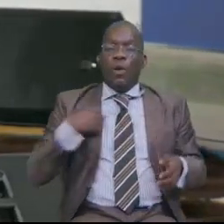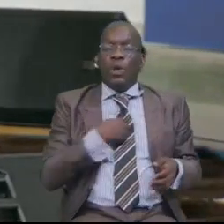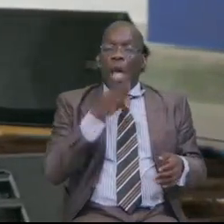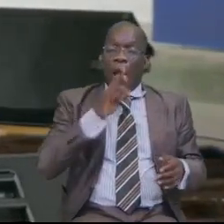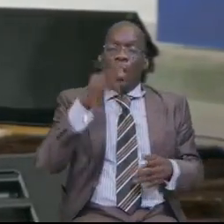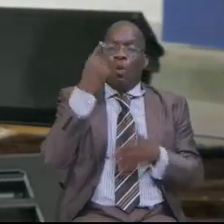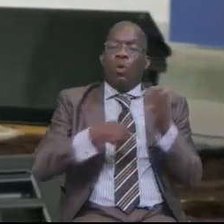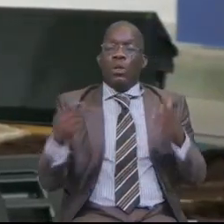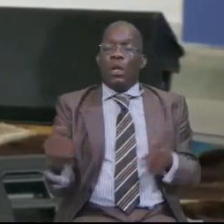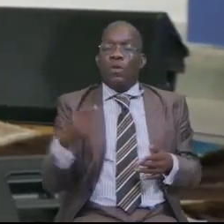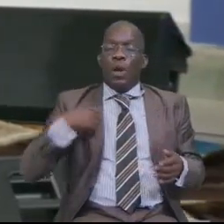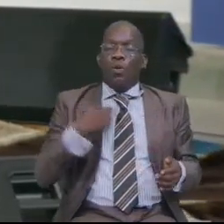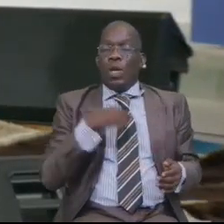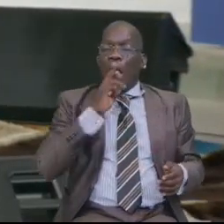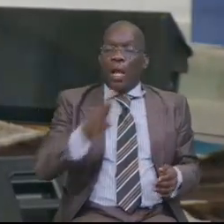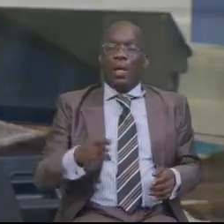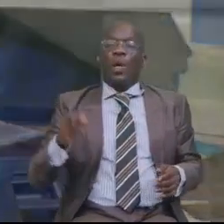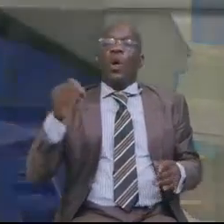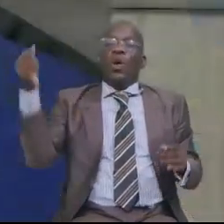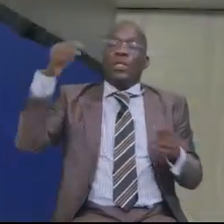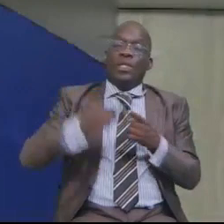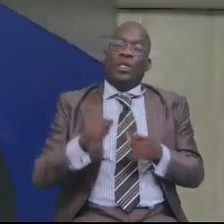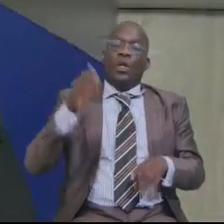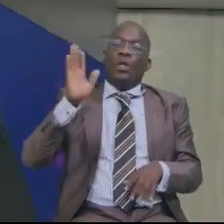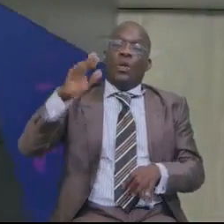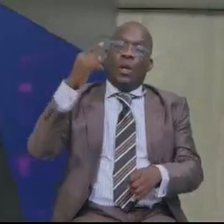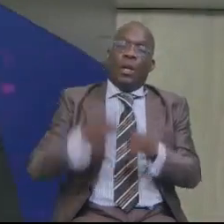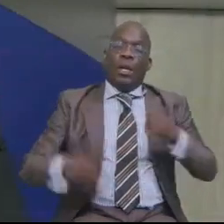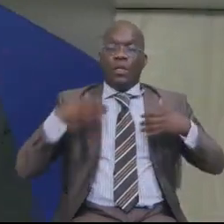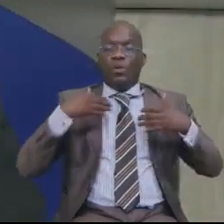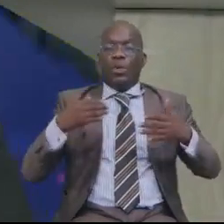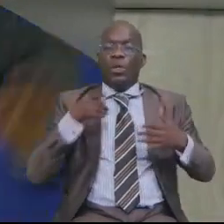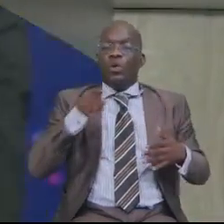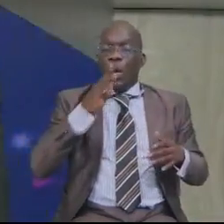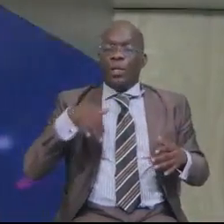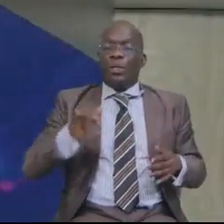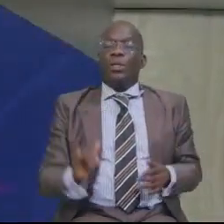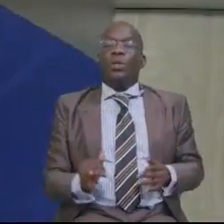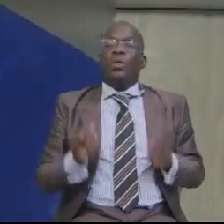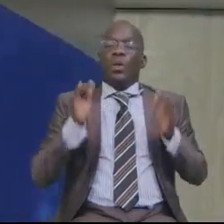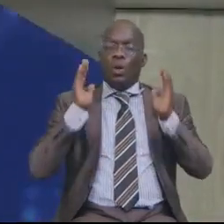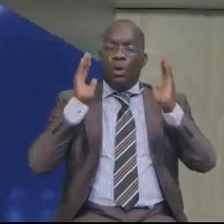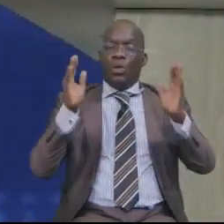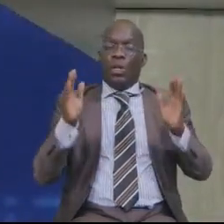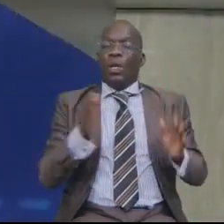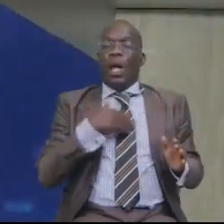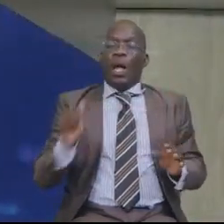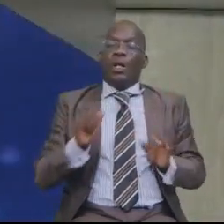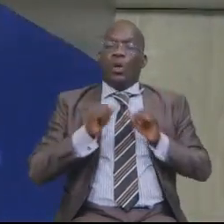you breathe your last, you're still committed and consecrated to the work